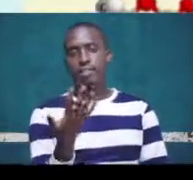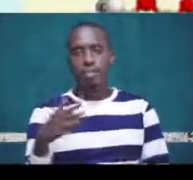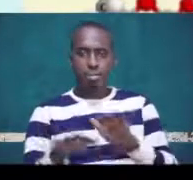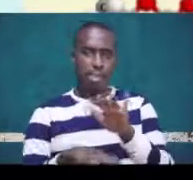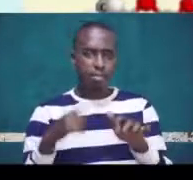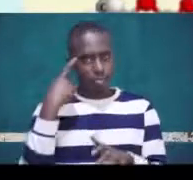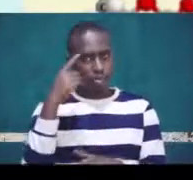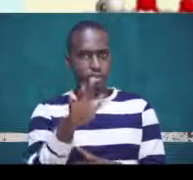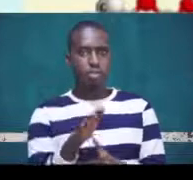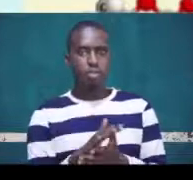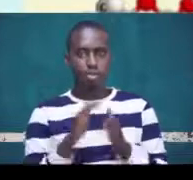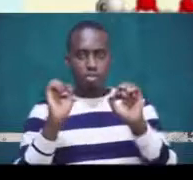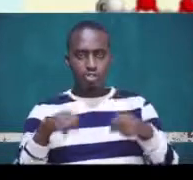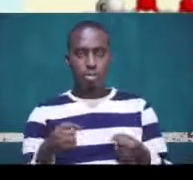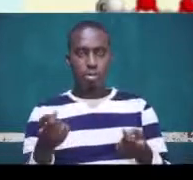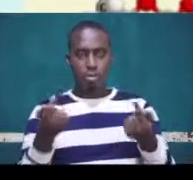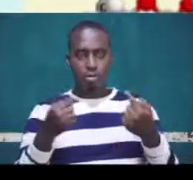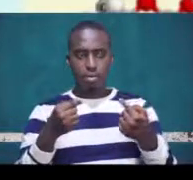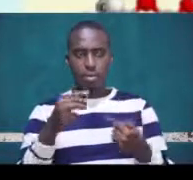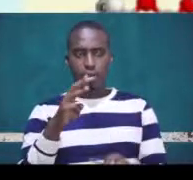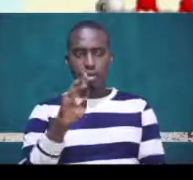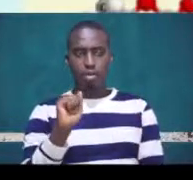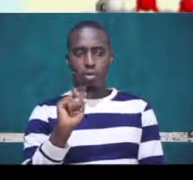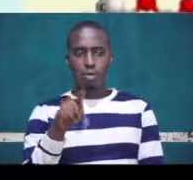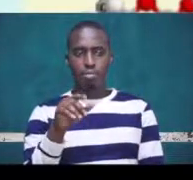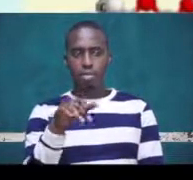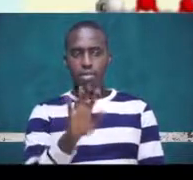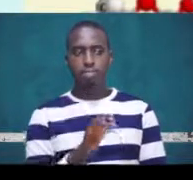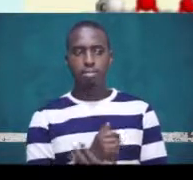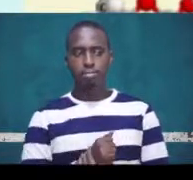for you. Can you wrap it up?